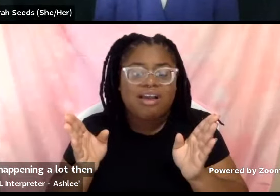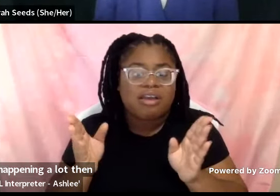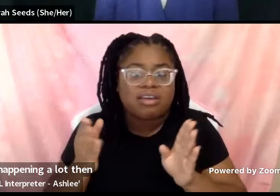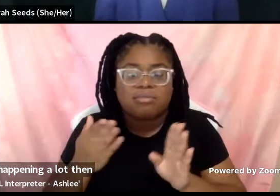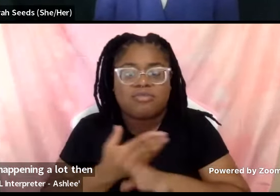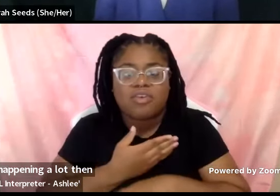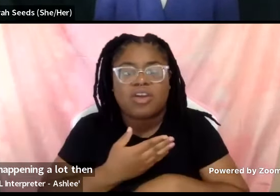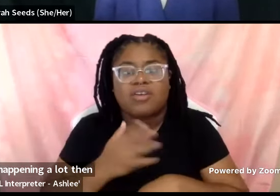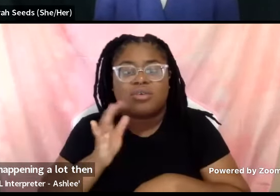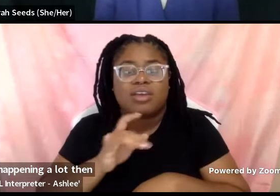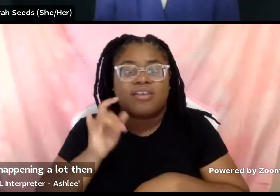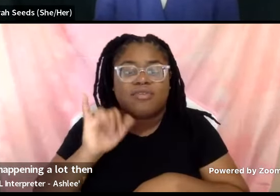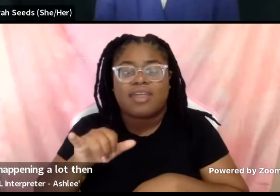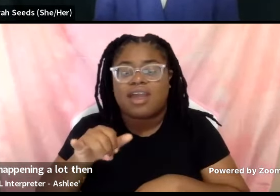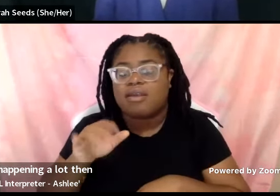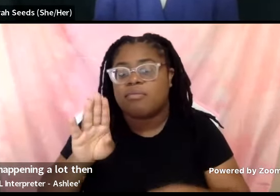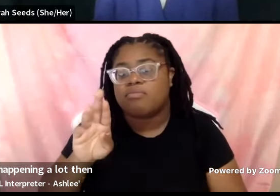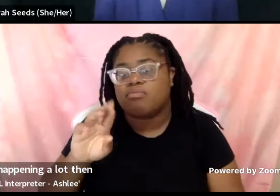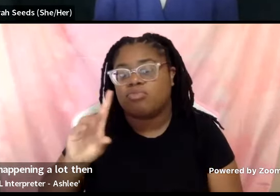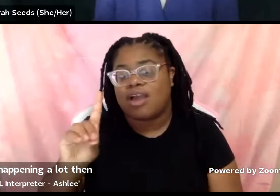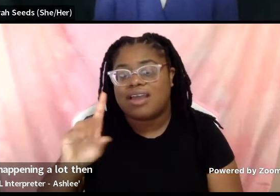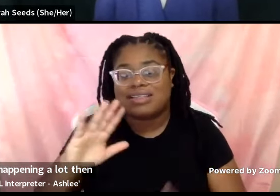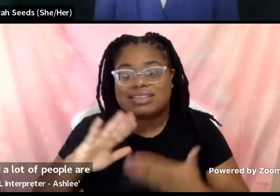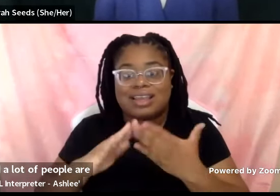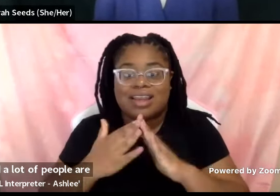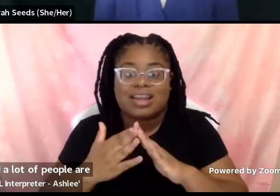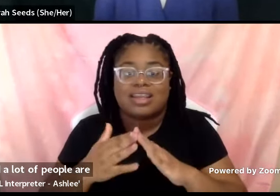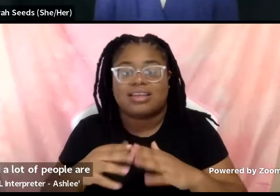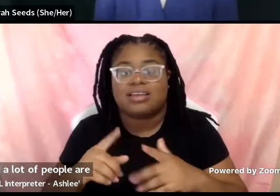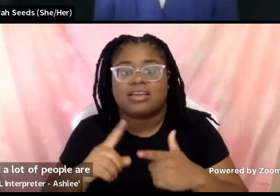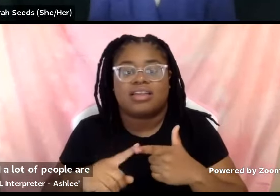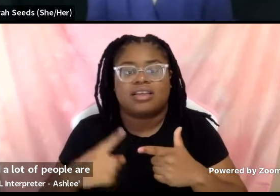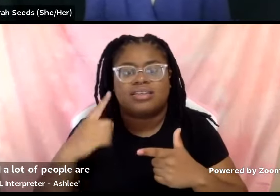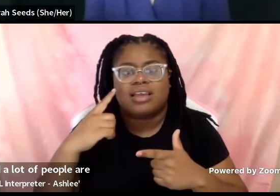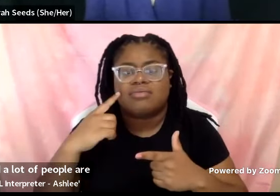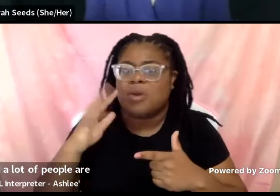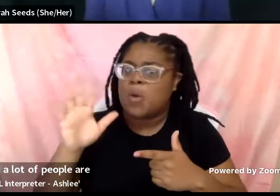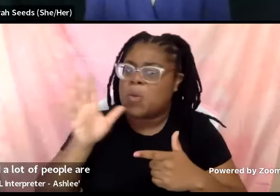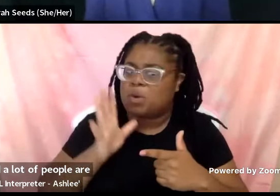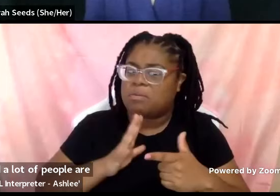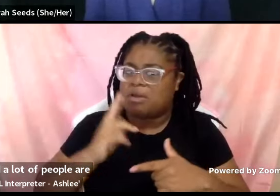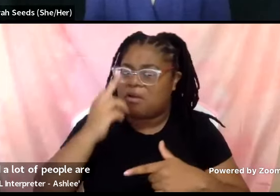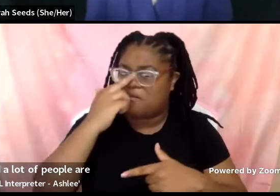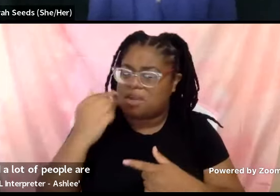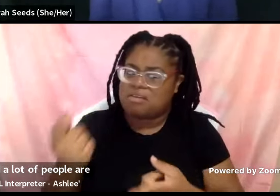next Broad City. And they're like, yeah, maybe women are funny. Maybe we should have them come in.